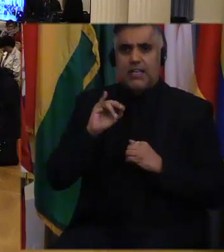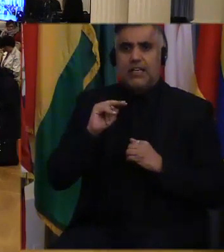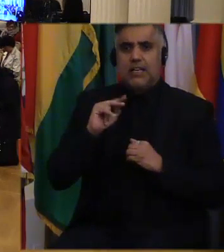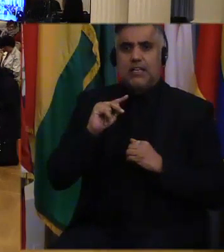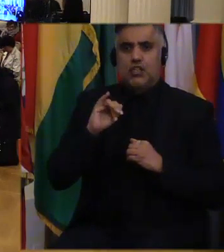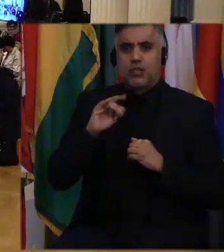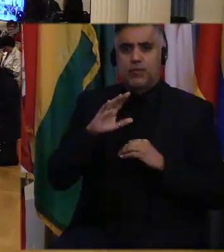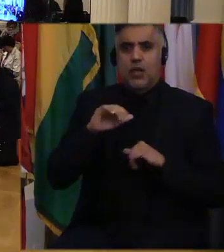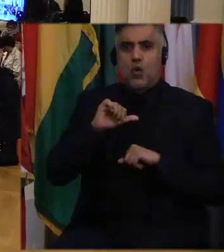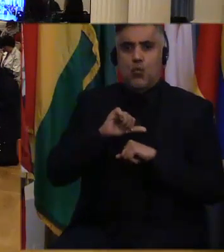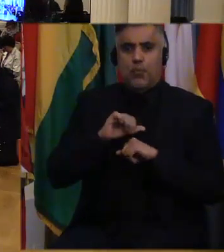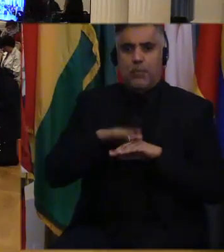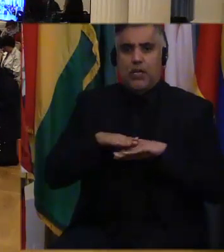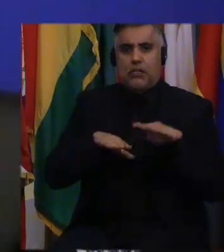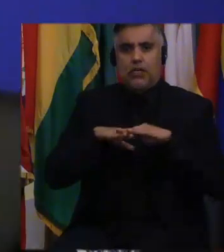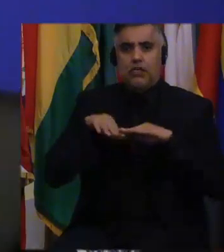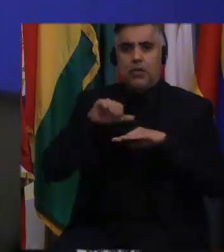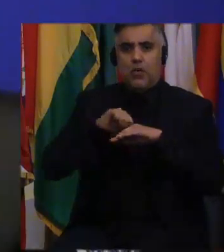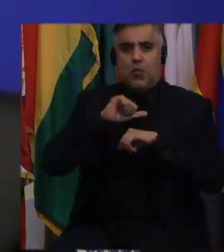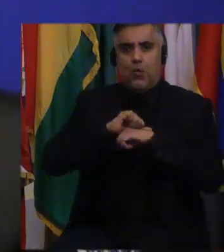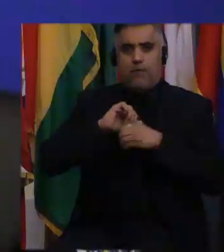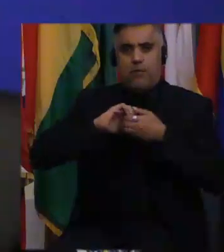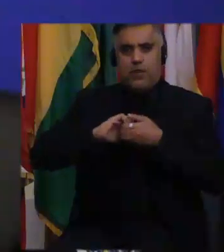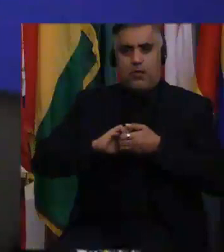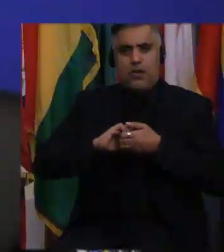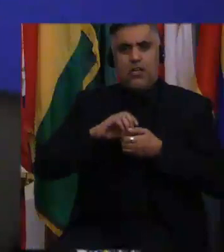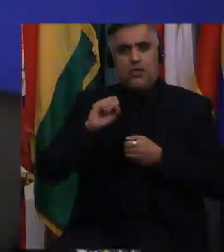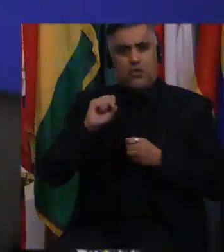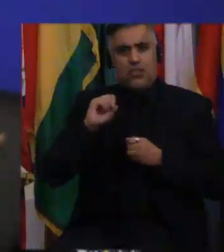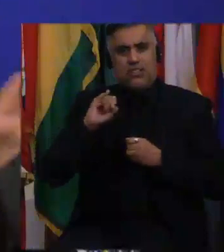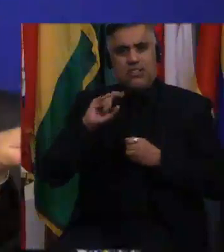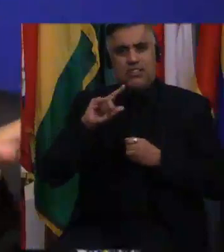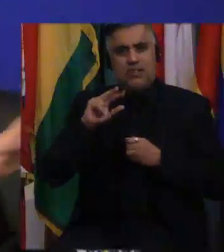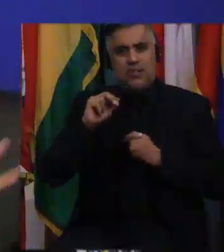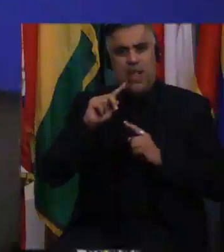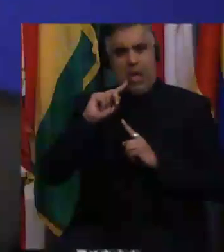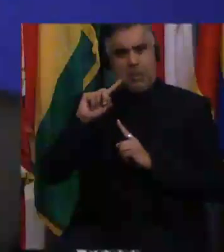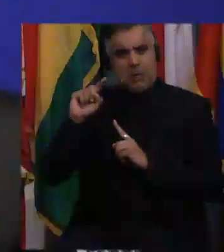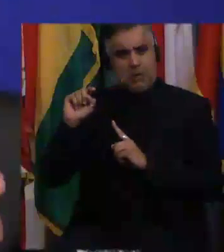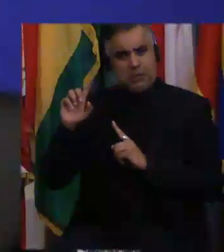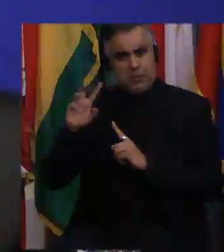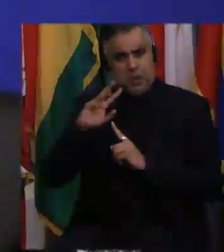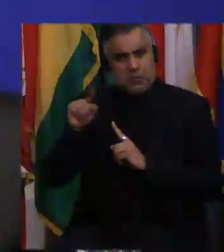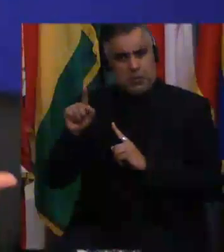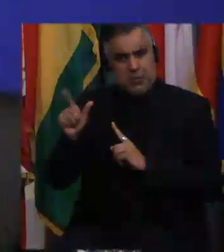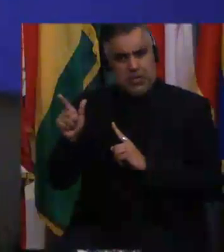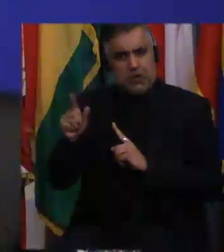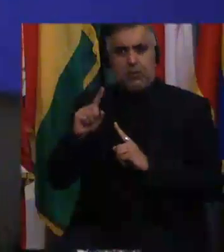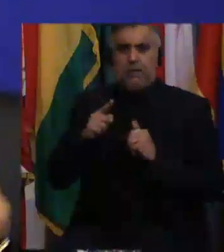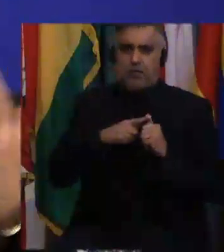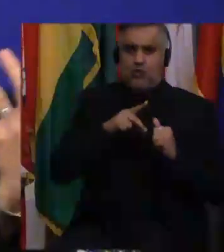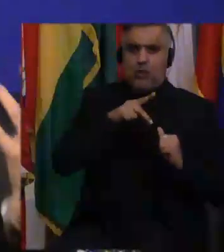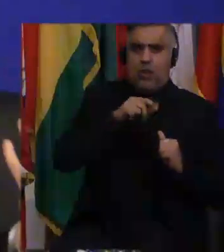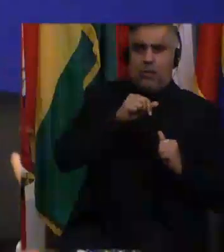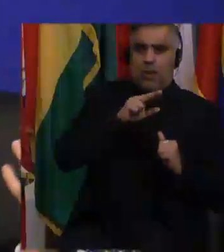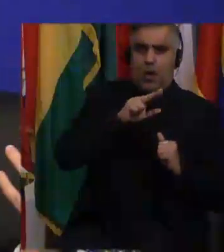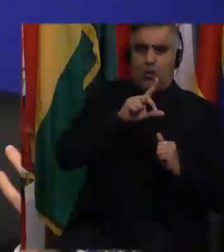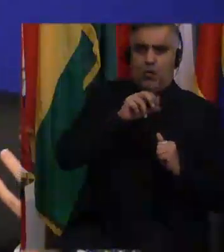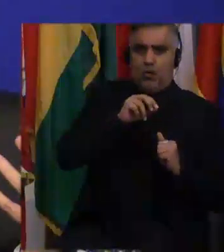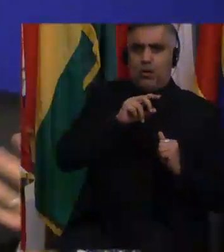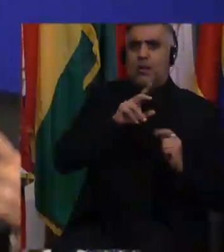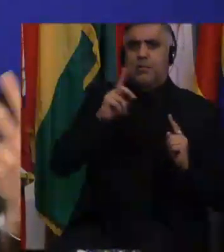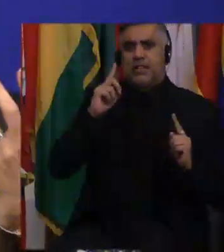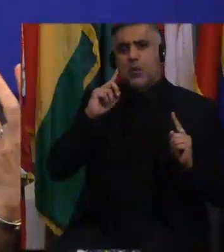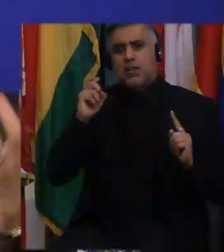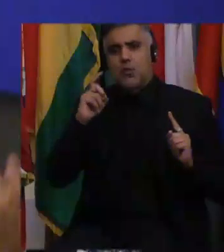build on one another and learn from one another. And Sylvia, I'm going to come back to you in a few minutes after we've heard from Paolo, just to ask you about how some of the things that we've